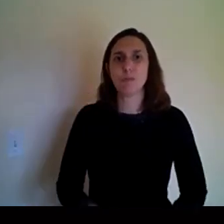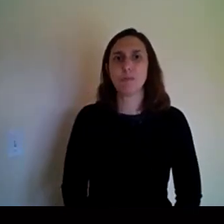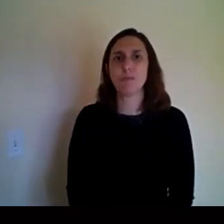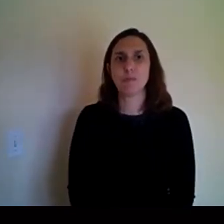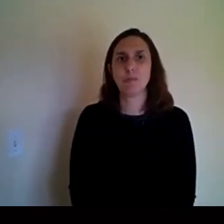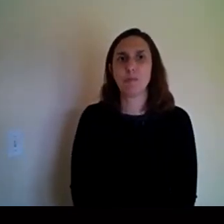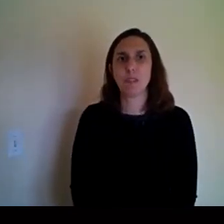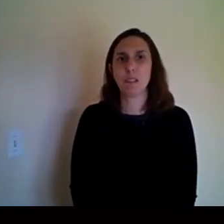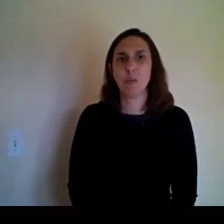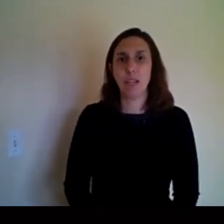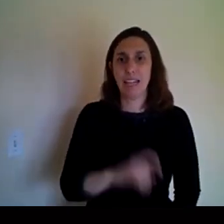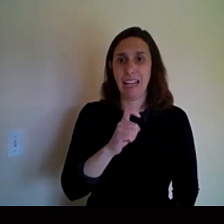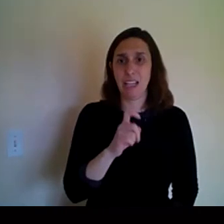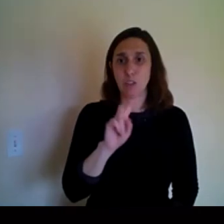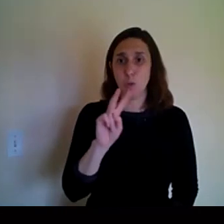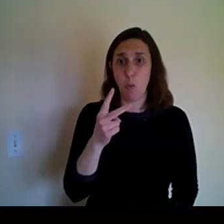that x squared